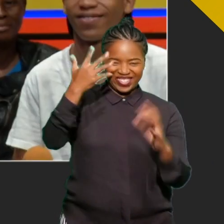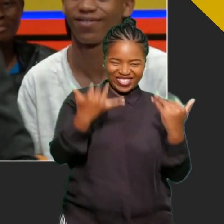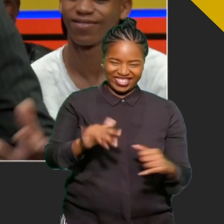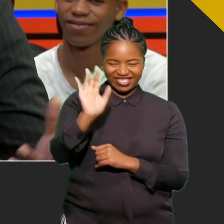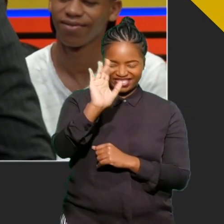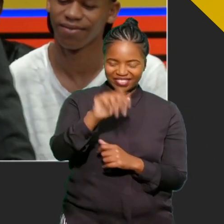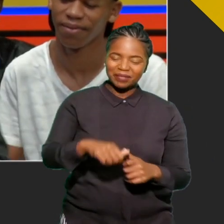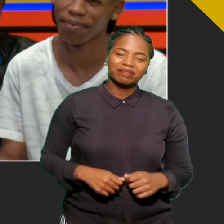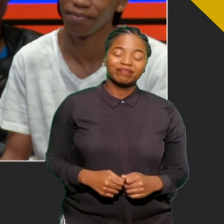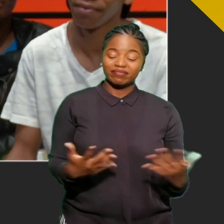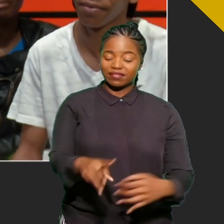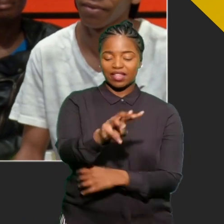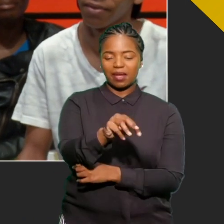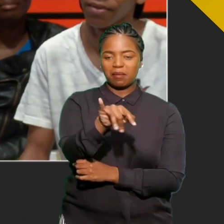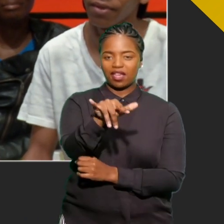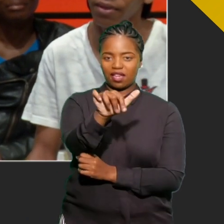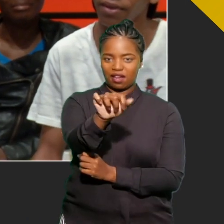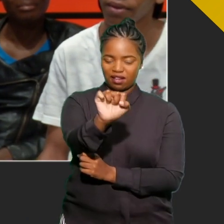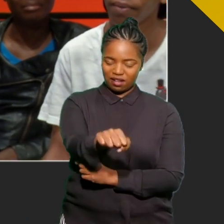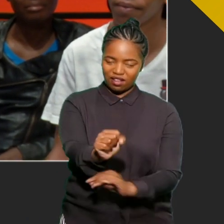So, of course,